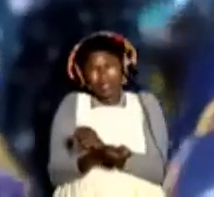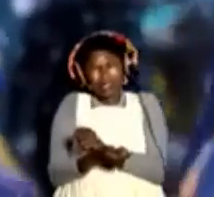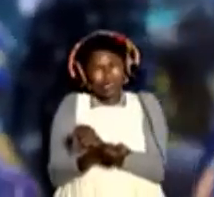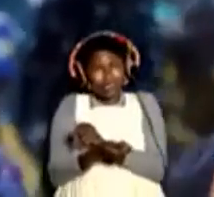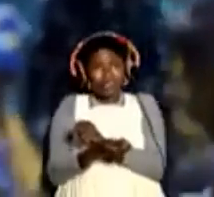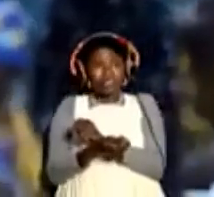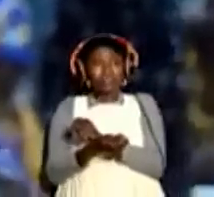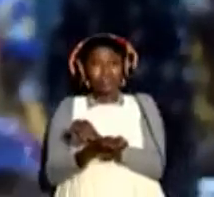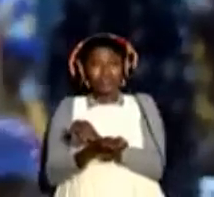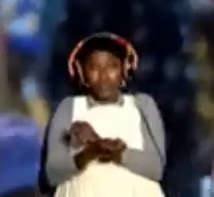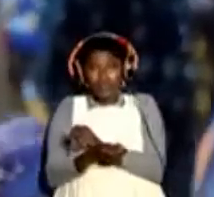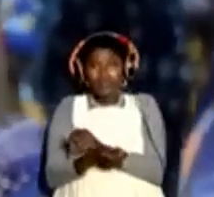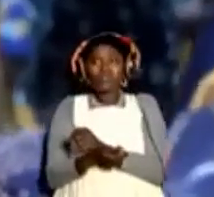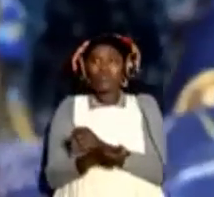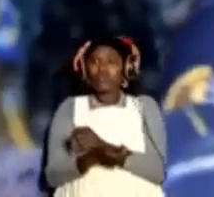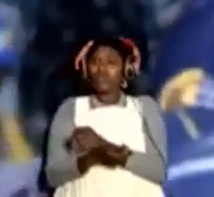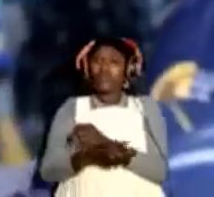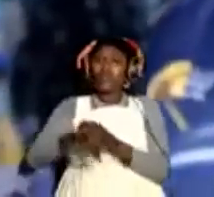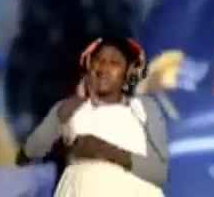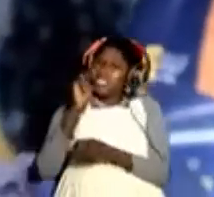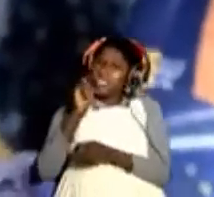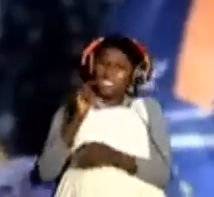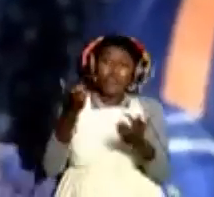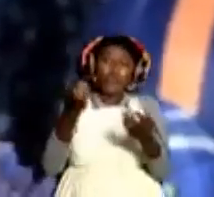Needs want to squeeze me up.